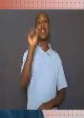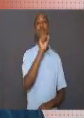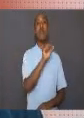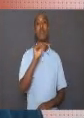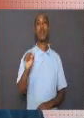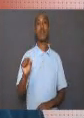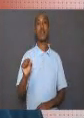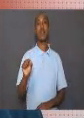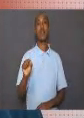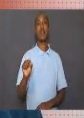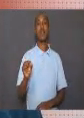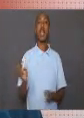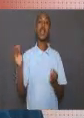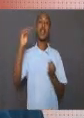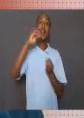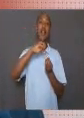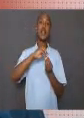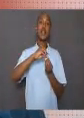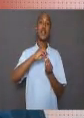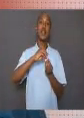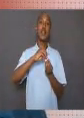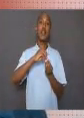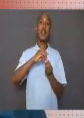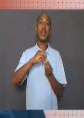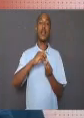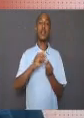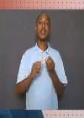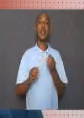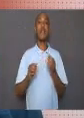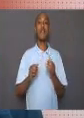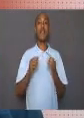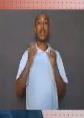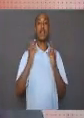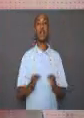Therefore, there is an increase in the effective nuclear charge.